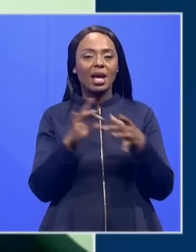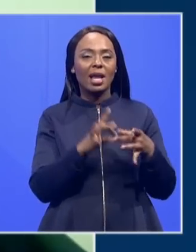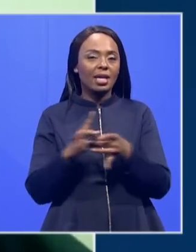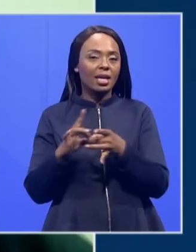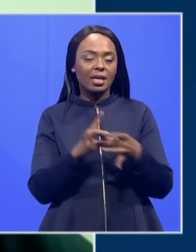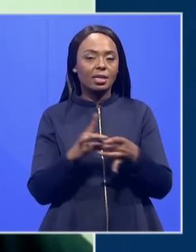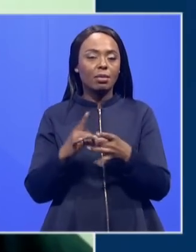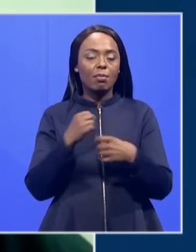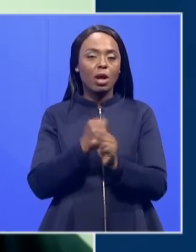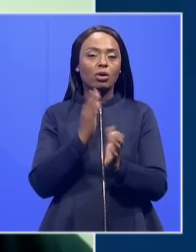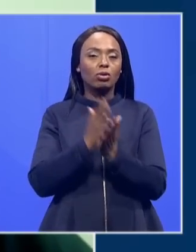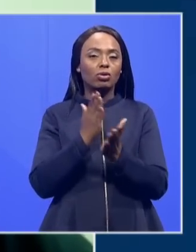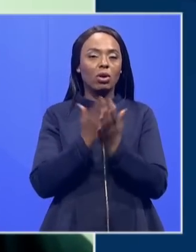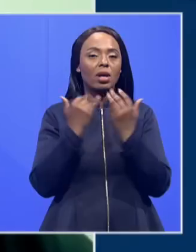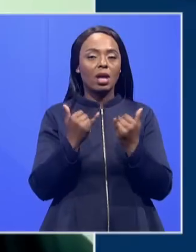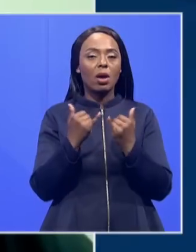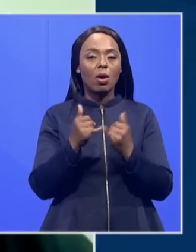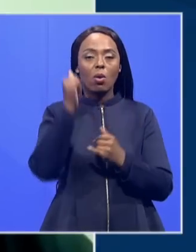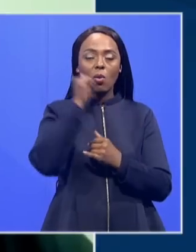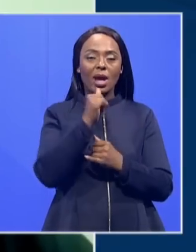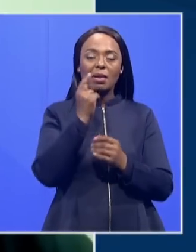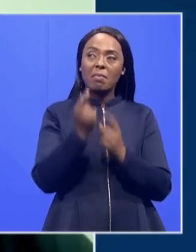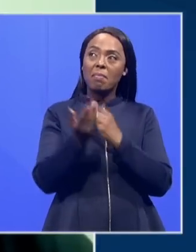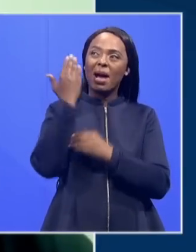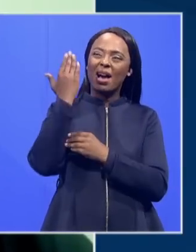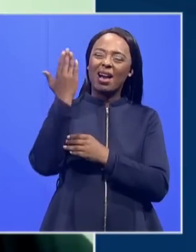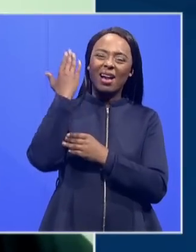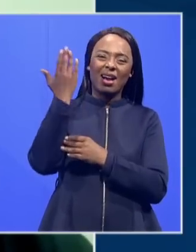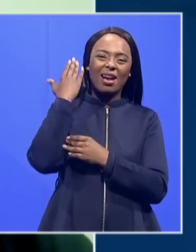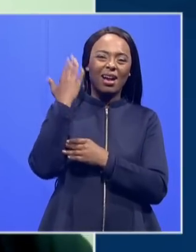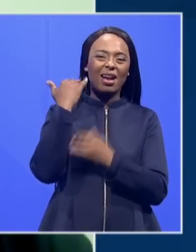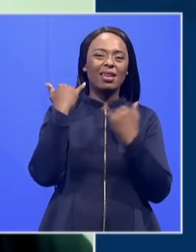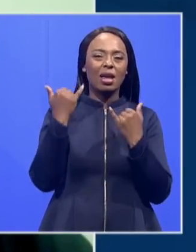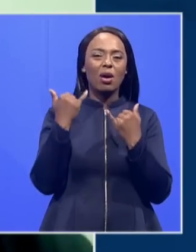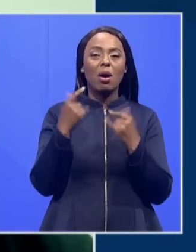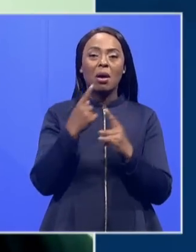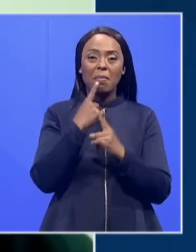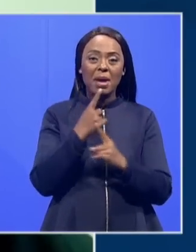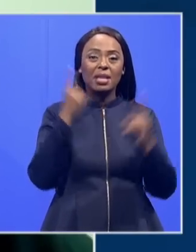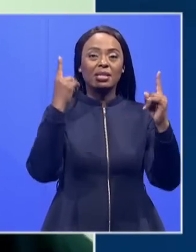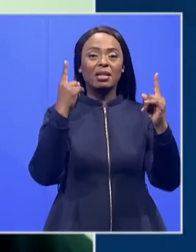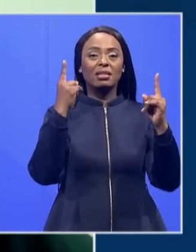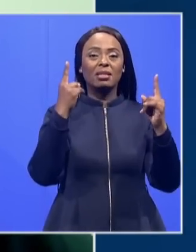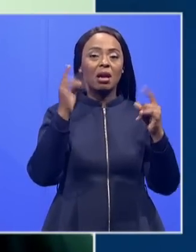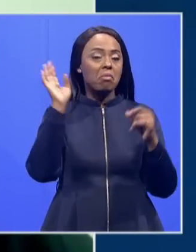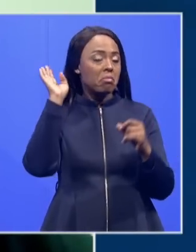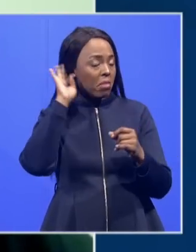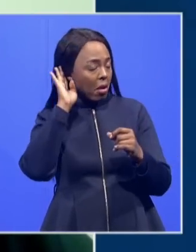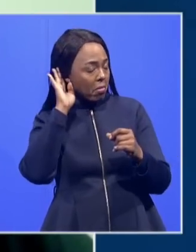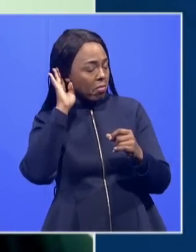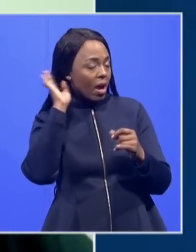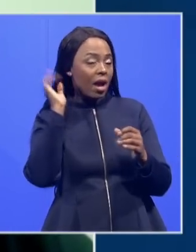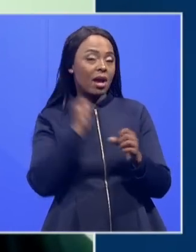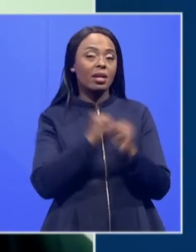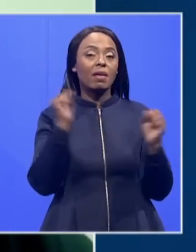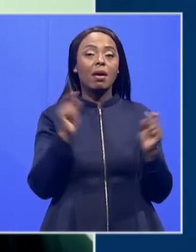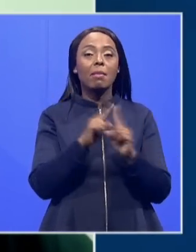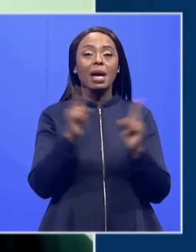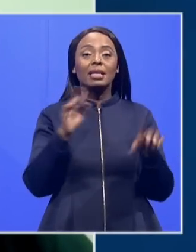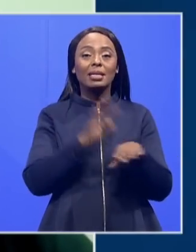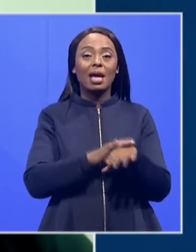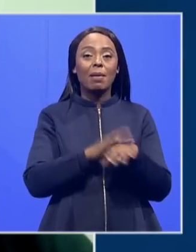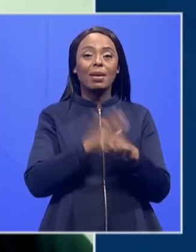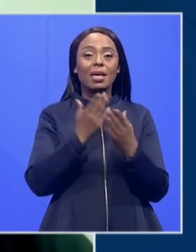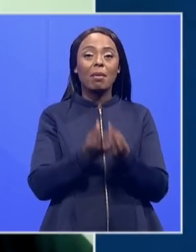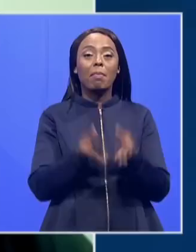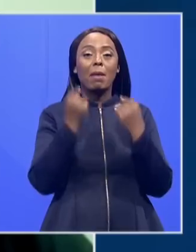the kings themselves back in the day, their messengers would not be beheaded, because at the time, the only way you could get a message,